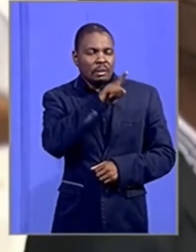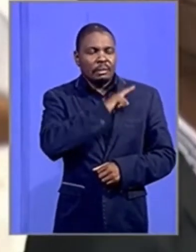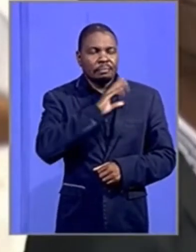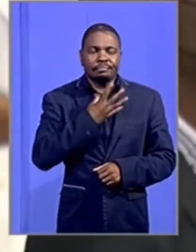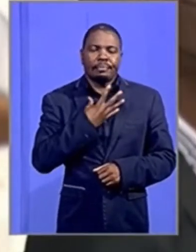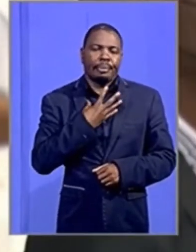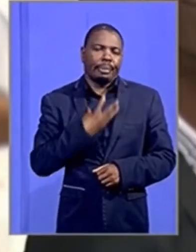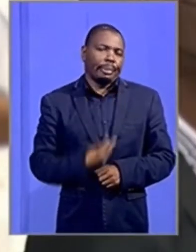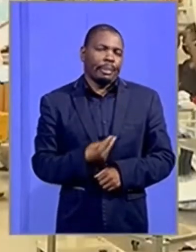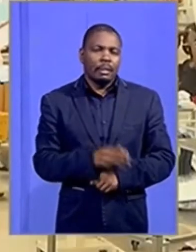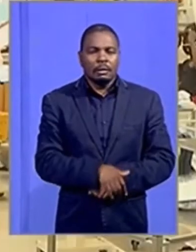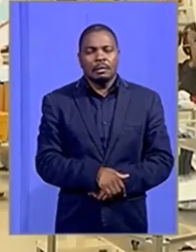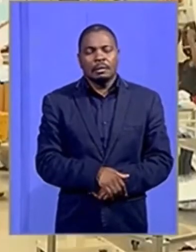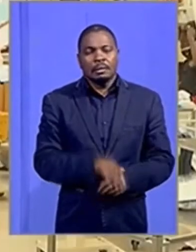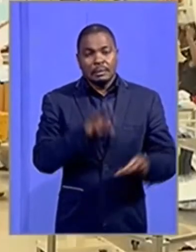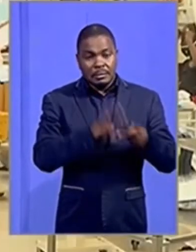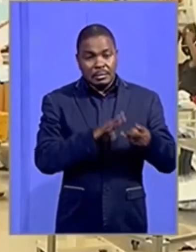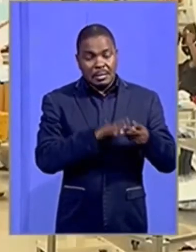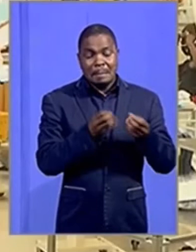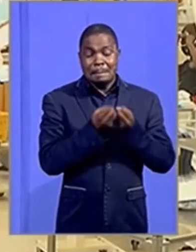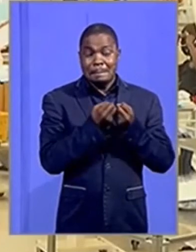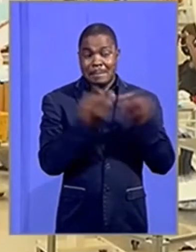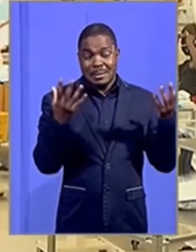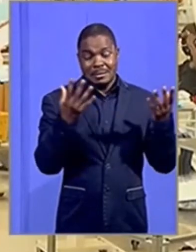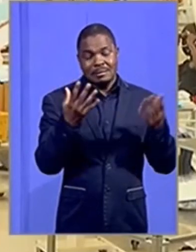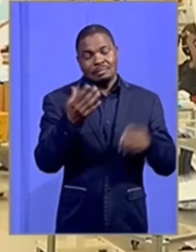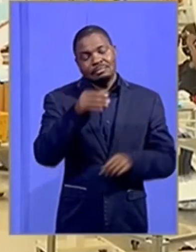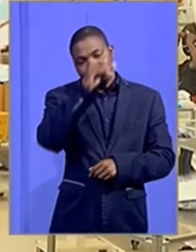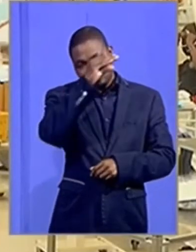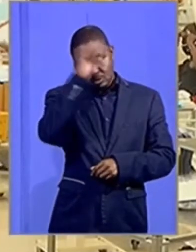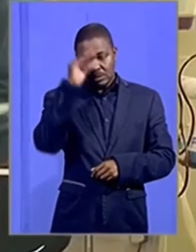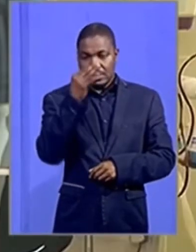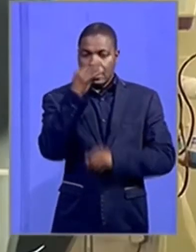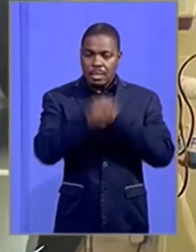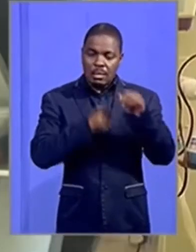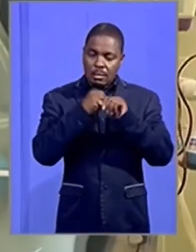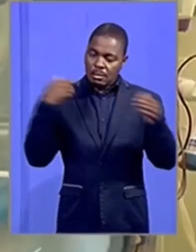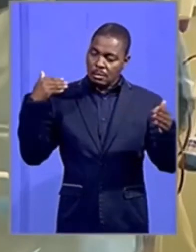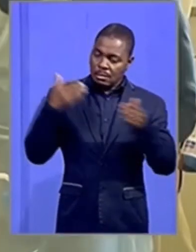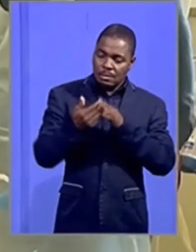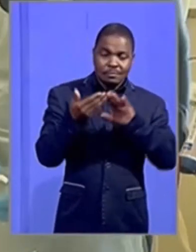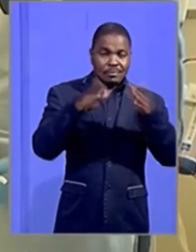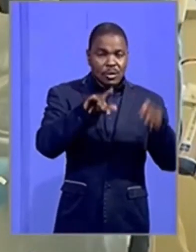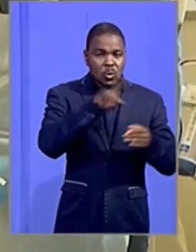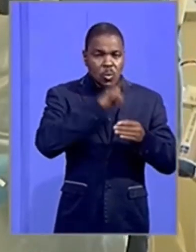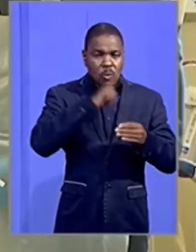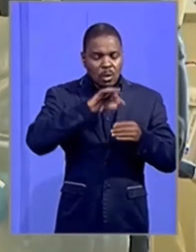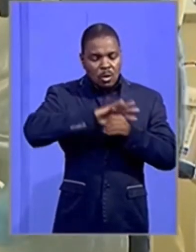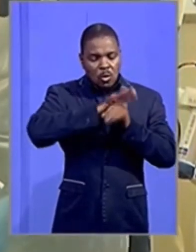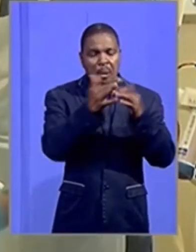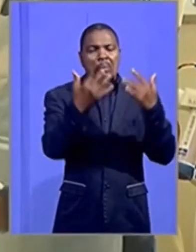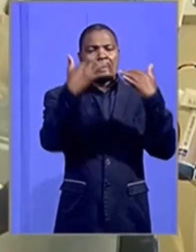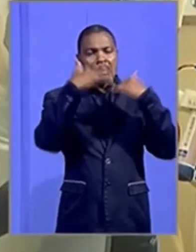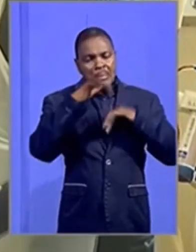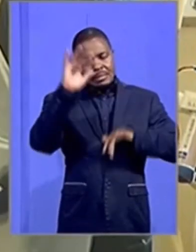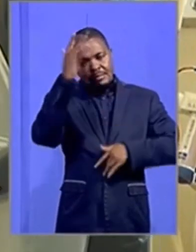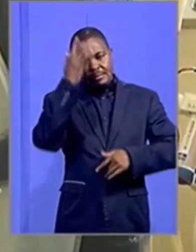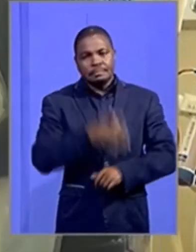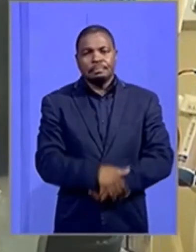moko. Baoki ba bantši ba hlokofetšwe mo mengwageng ye meraro ya go feta ka lebaka la diphetetšo tša COVID-19.